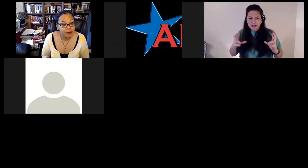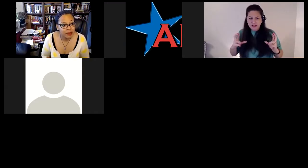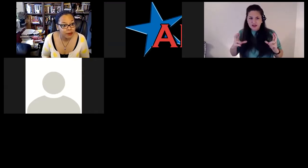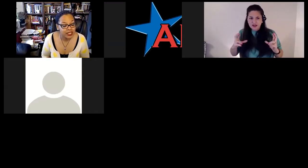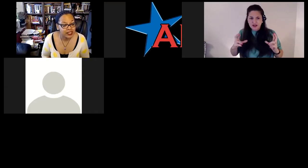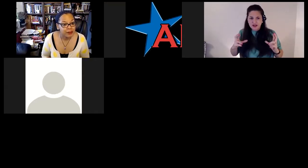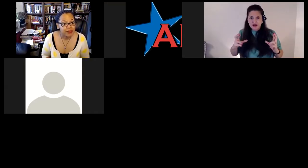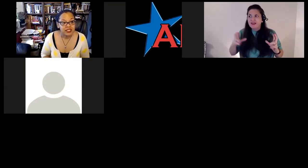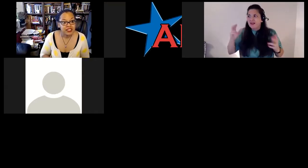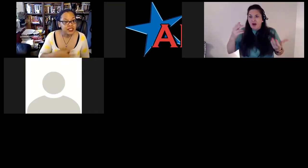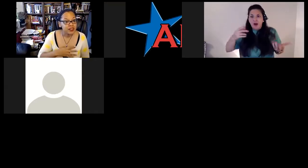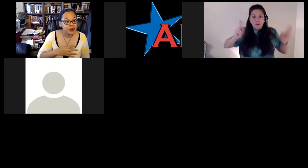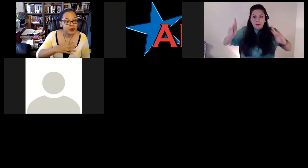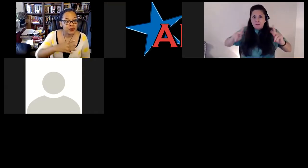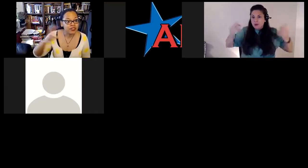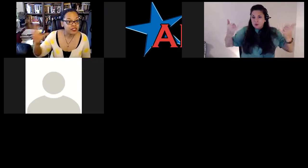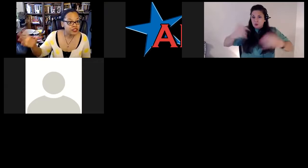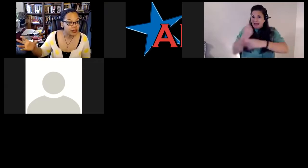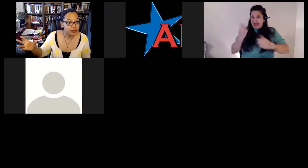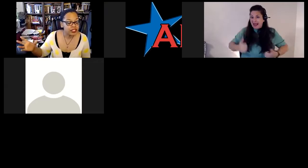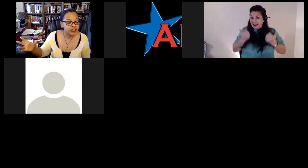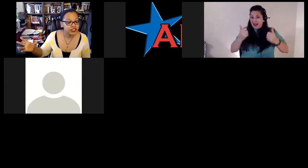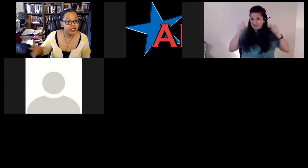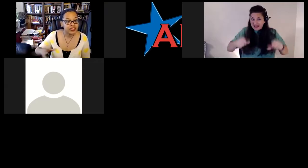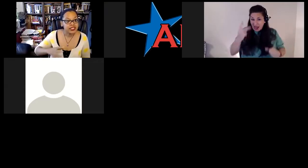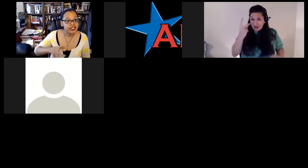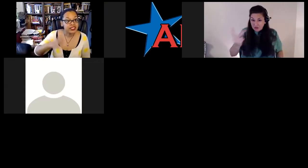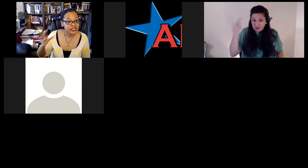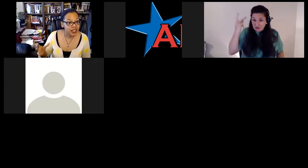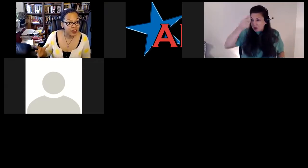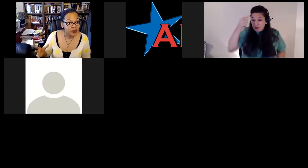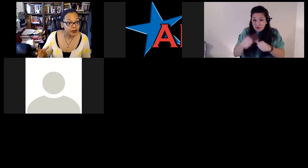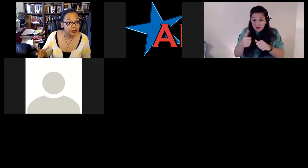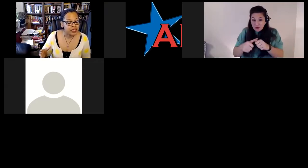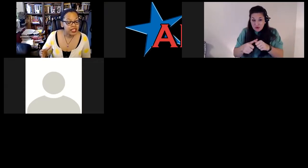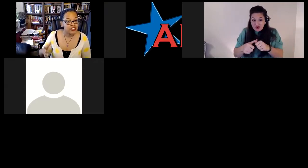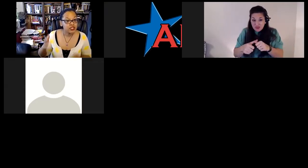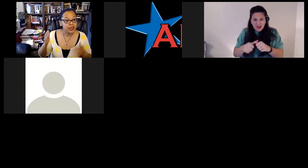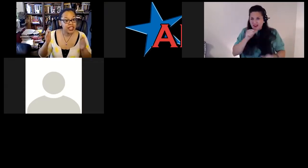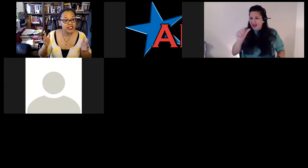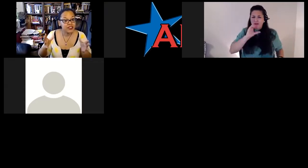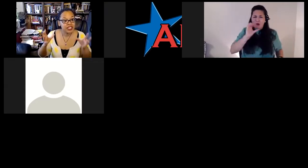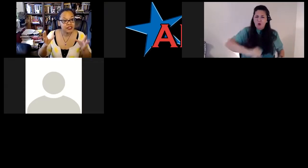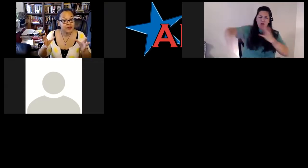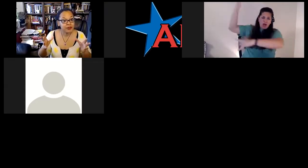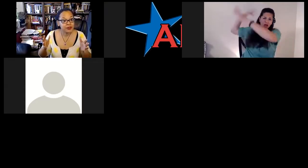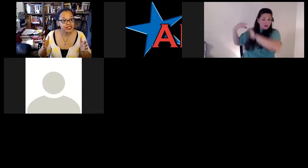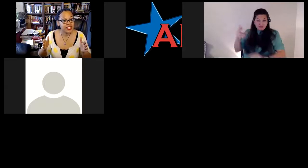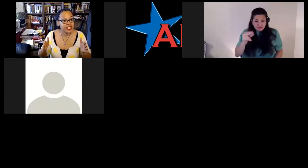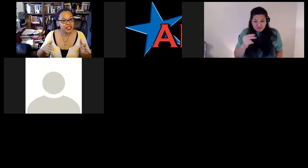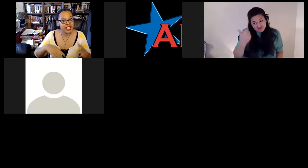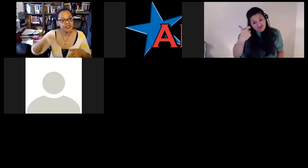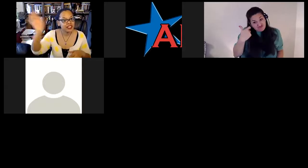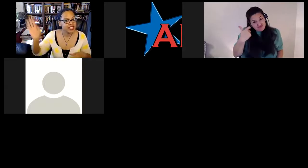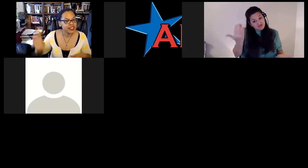living memory. This isn't old history. This is now. And so even if we want to say,